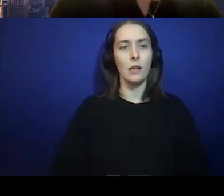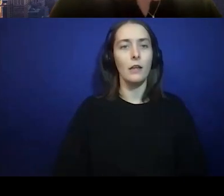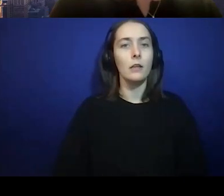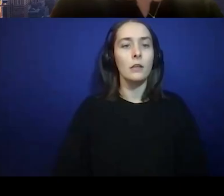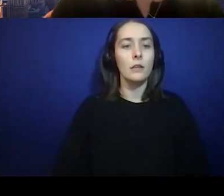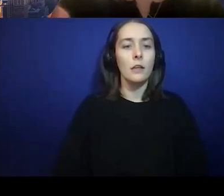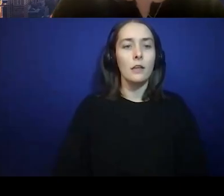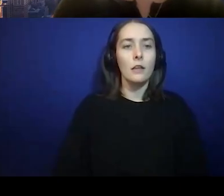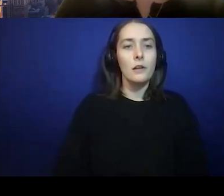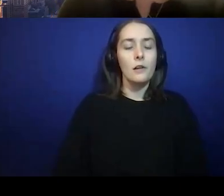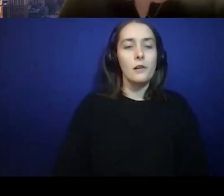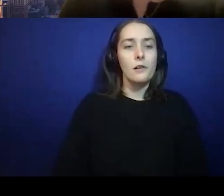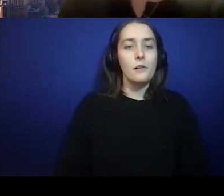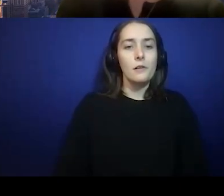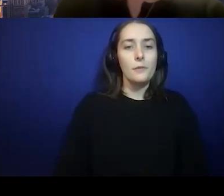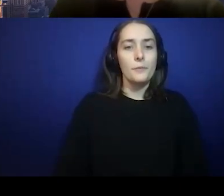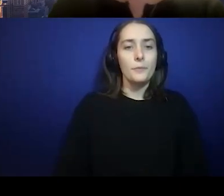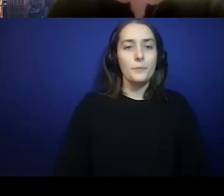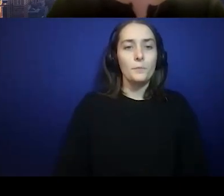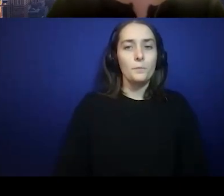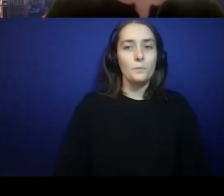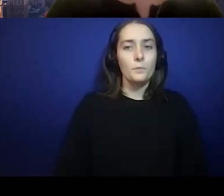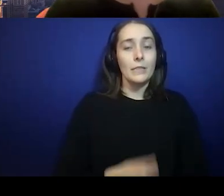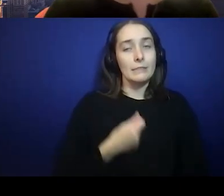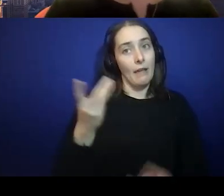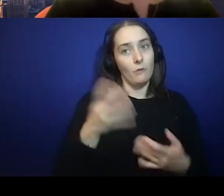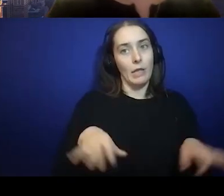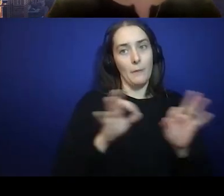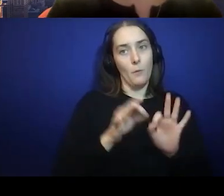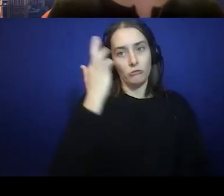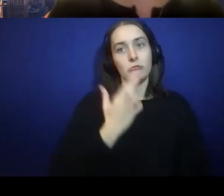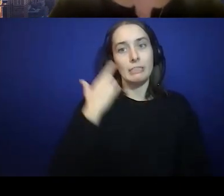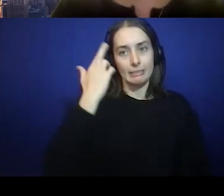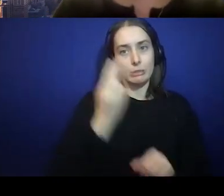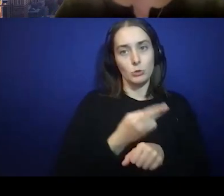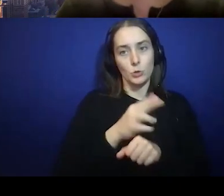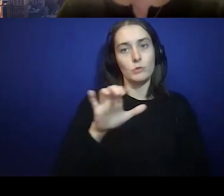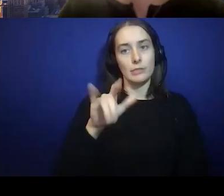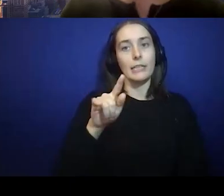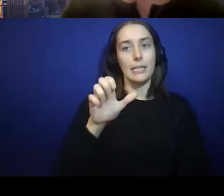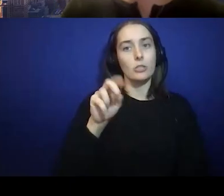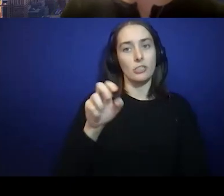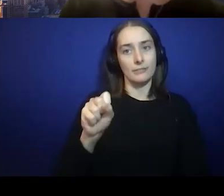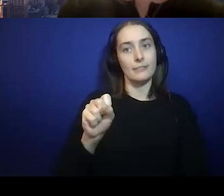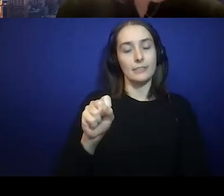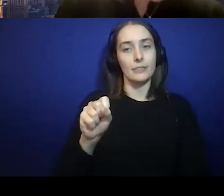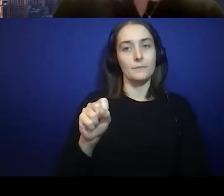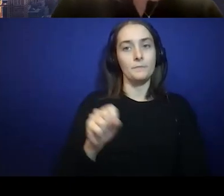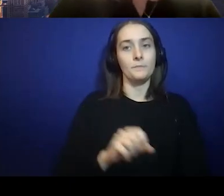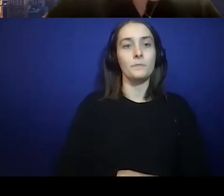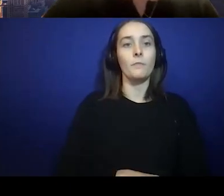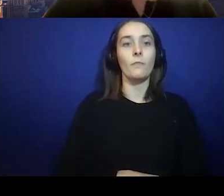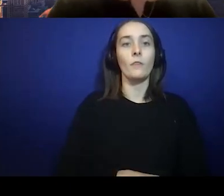Um, there are several important reasons why having these citations in your text and on a reference list is crucial.